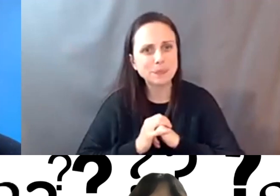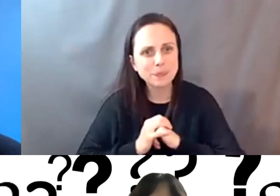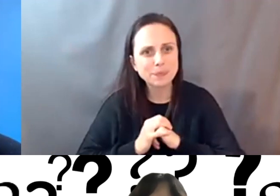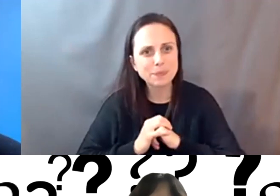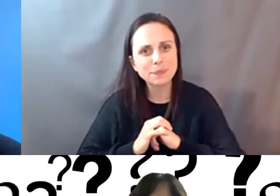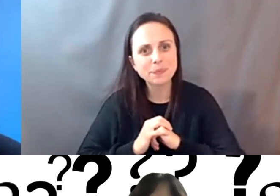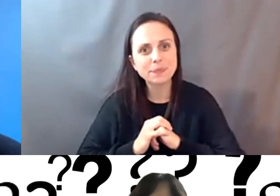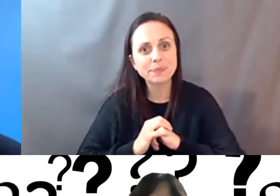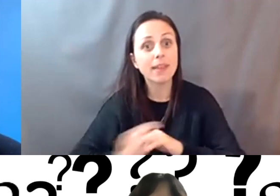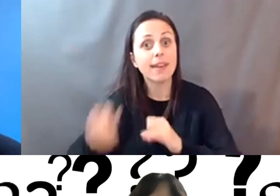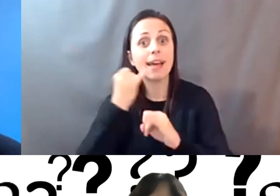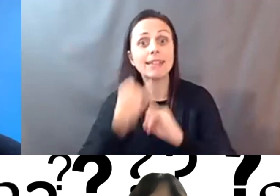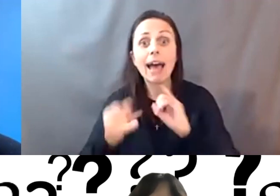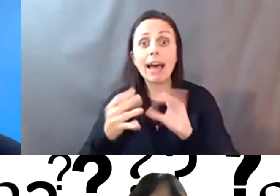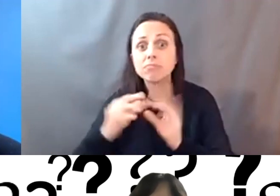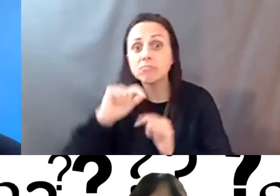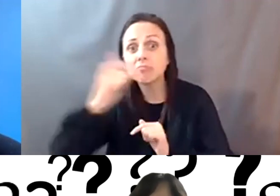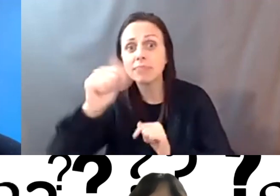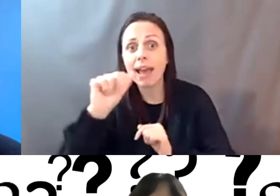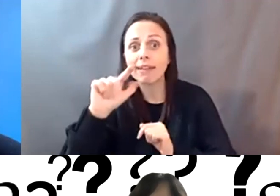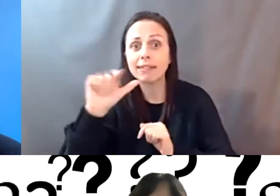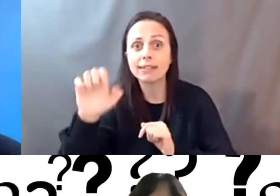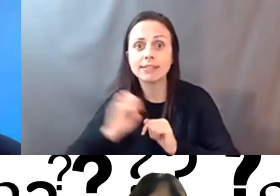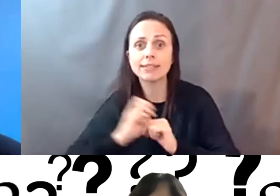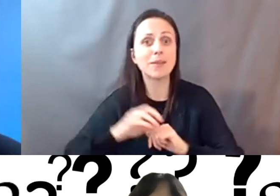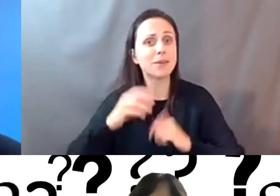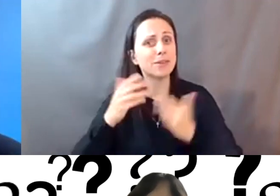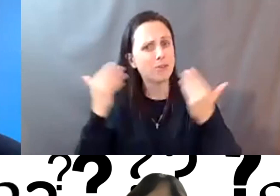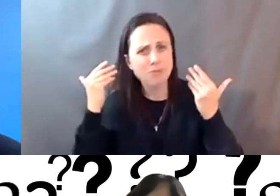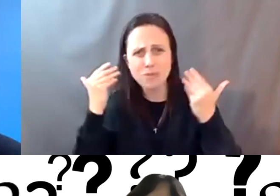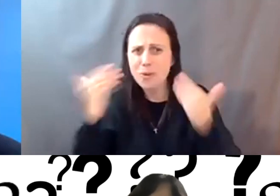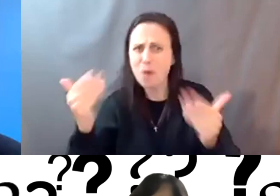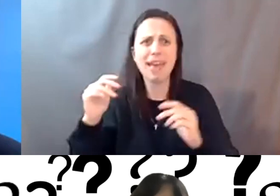on. Last word, Annelise? Go be found.